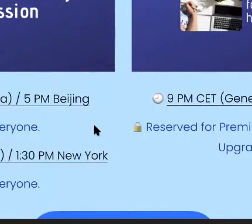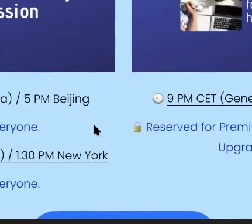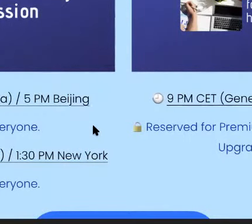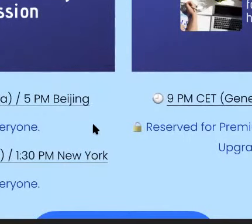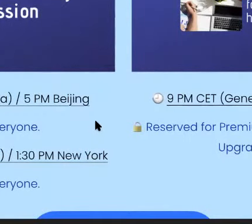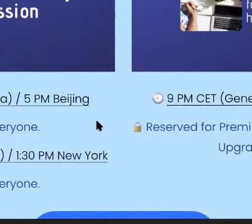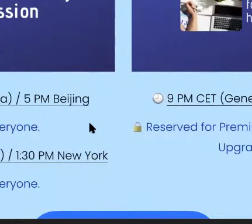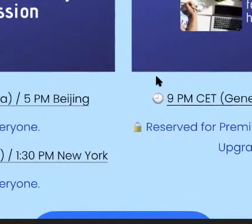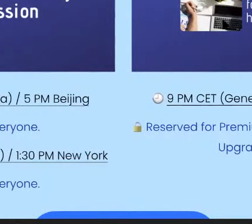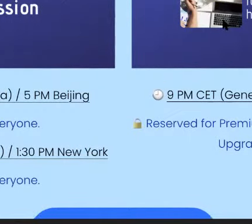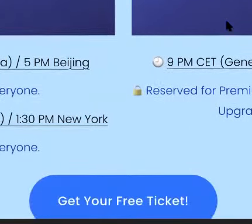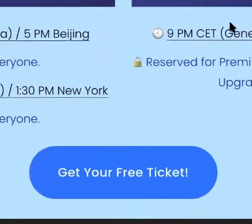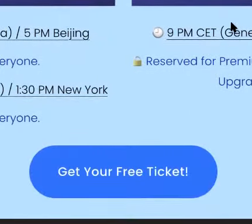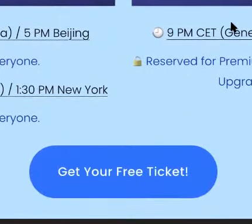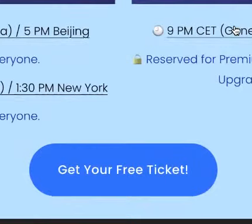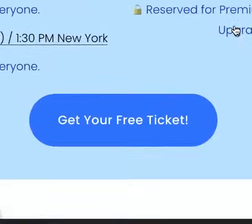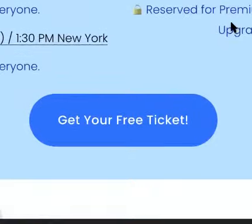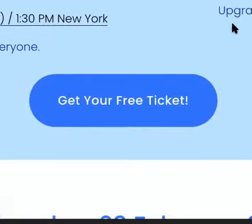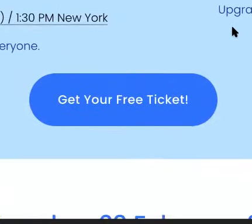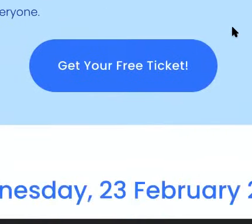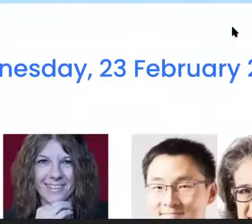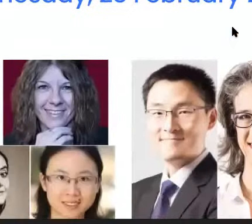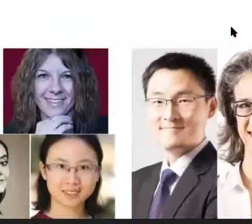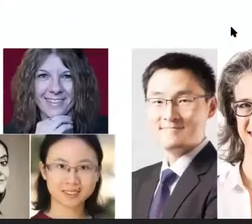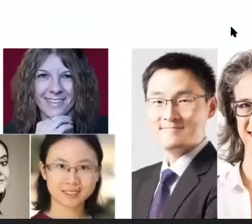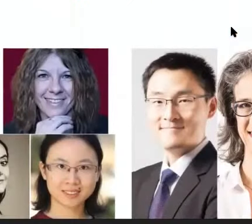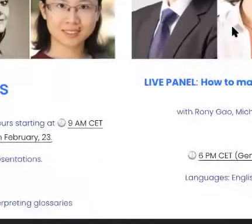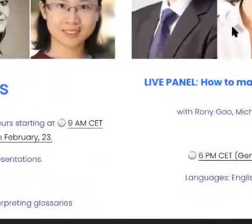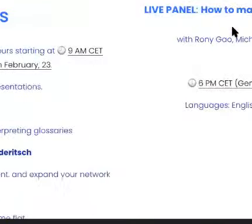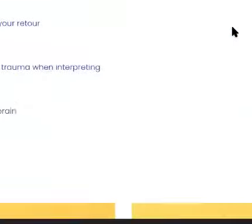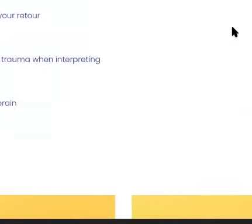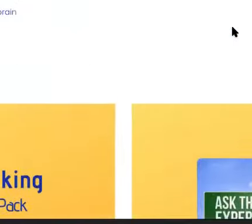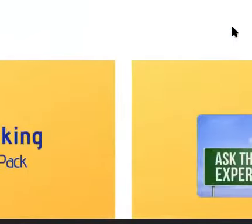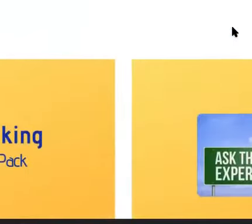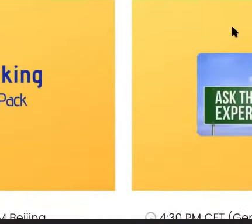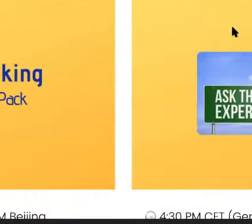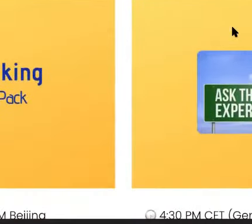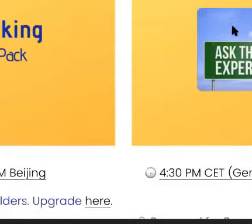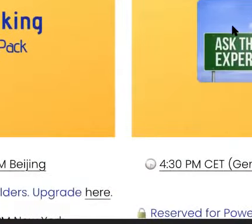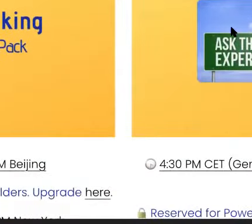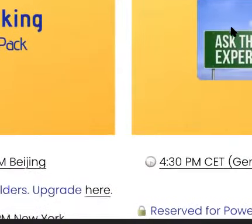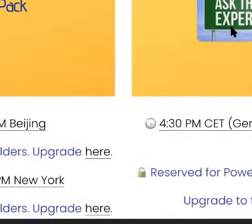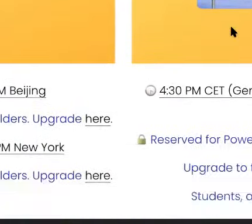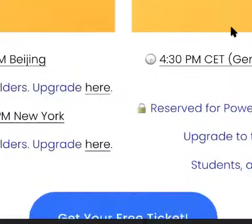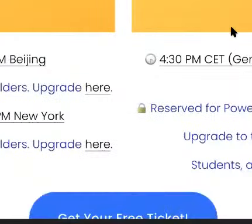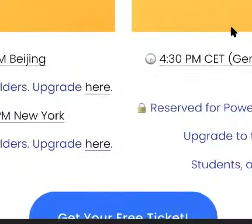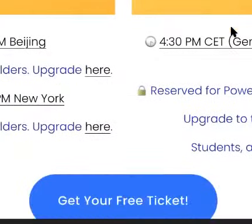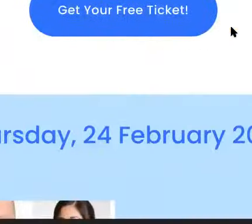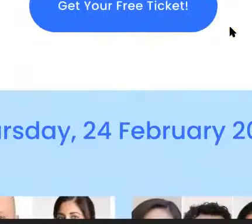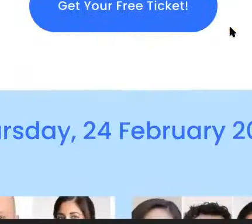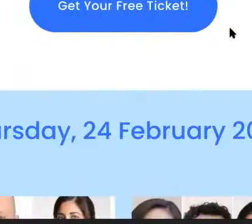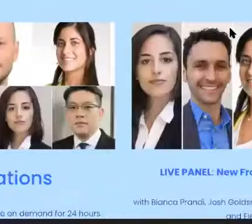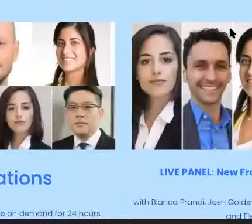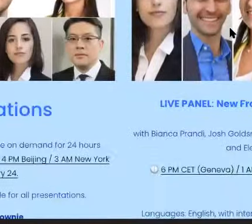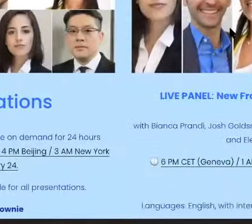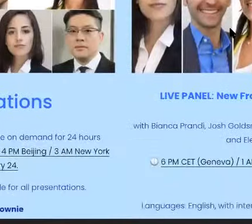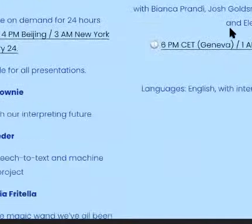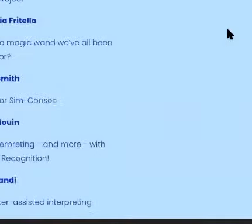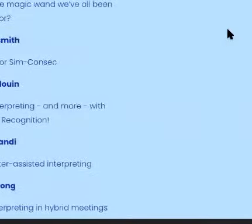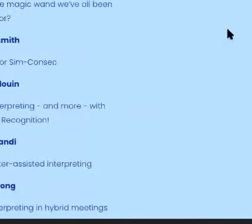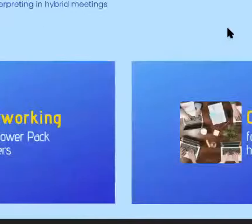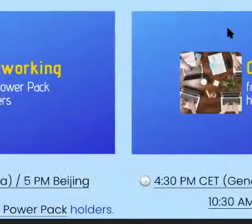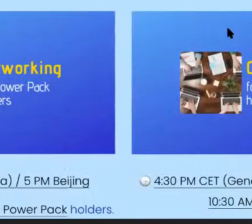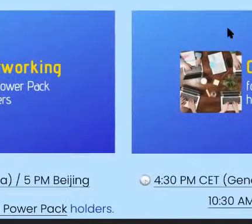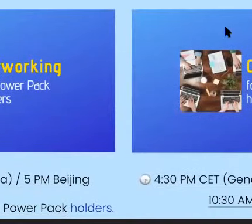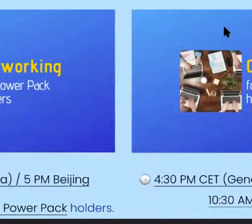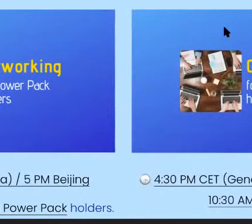holders on days 2 and 3. And that's the same for the co-working session, the Ask the Expert session, and so